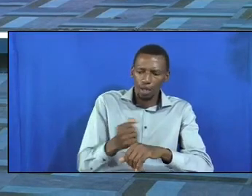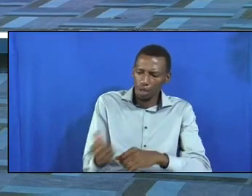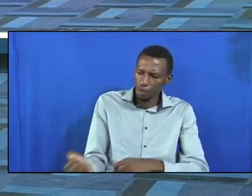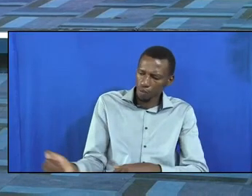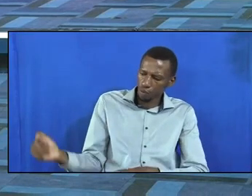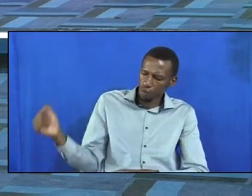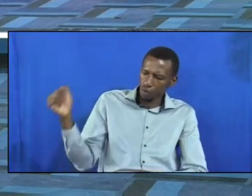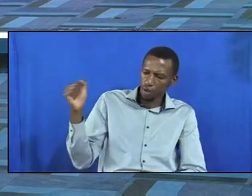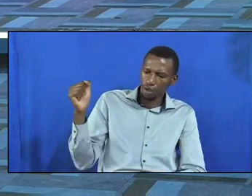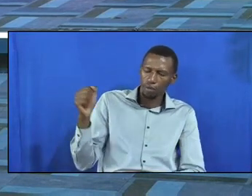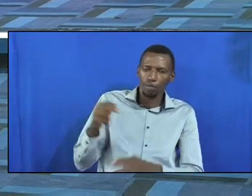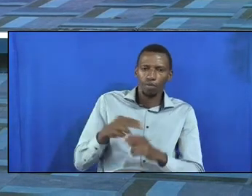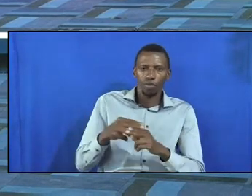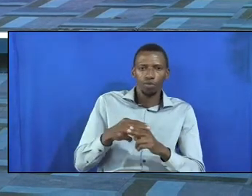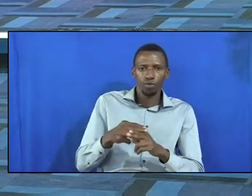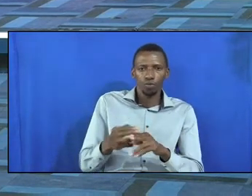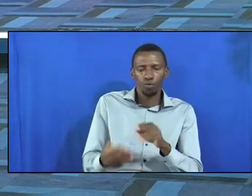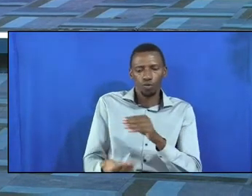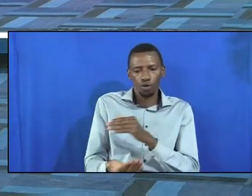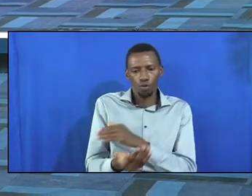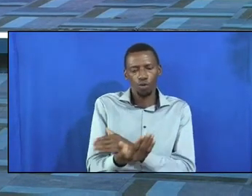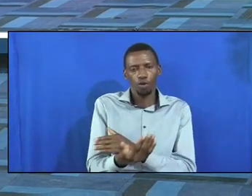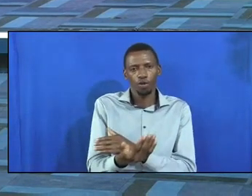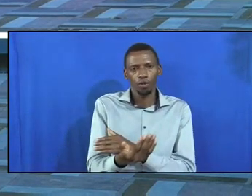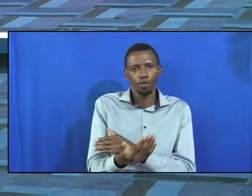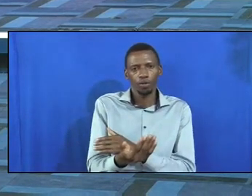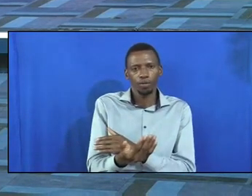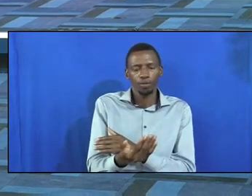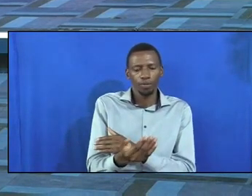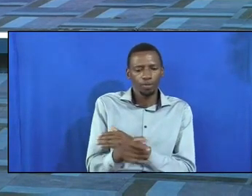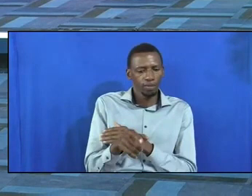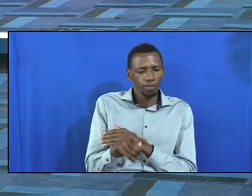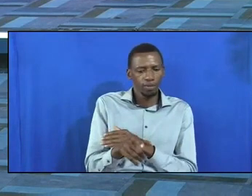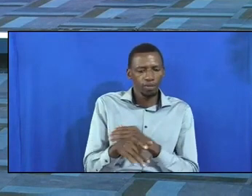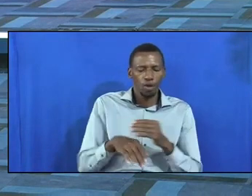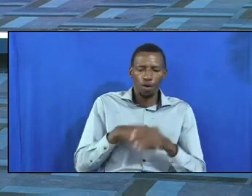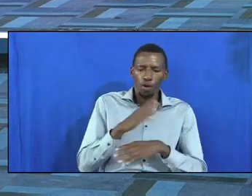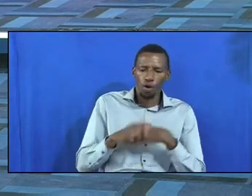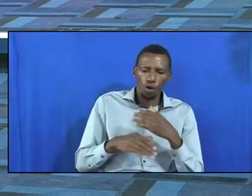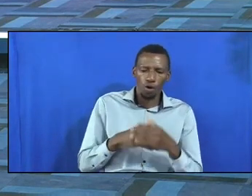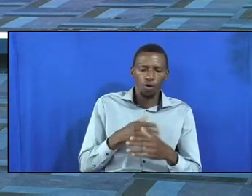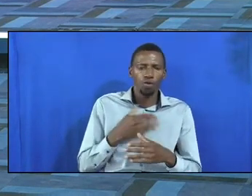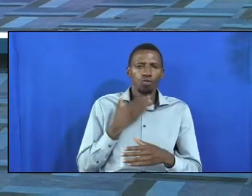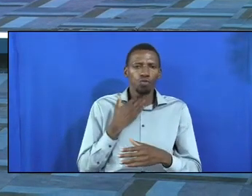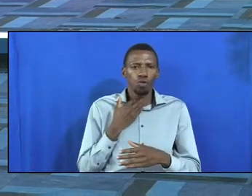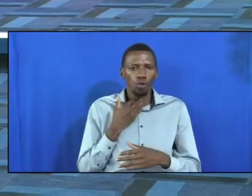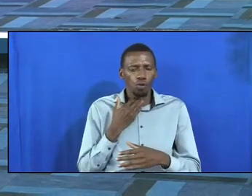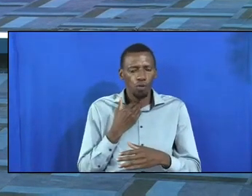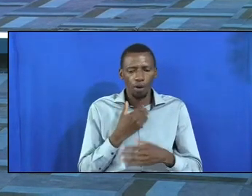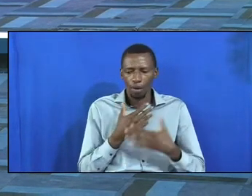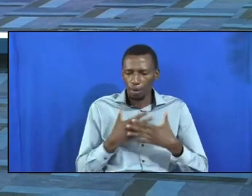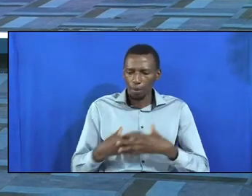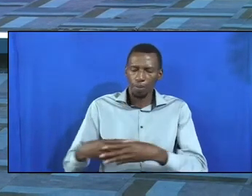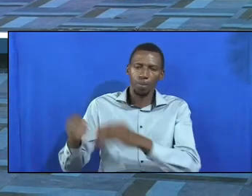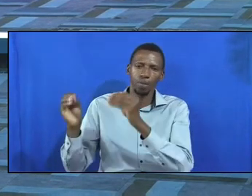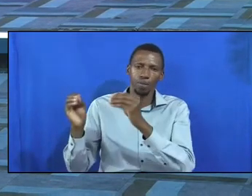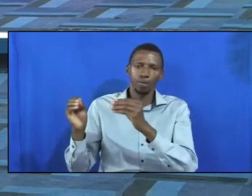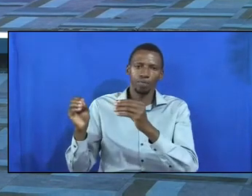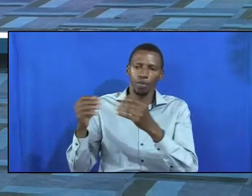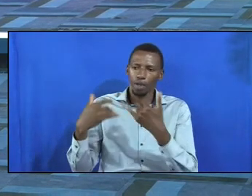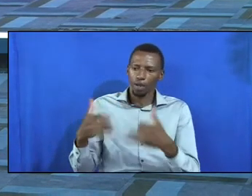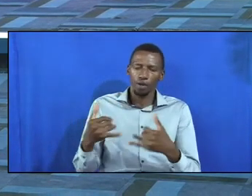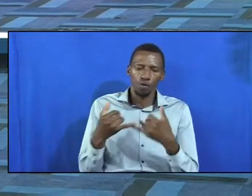dawn. And by that time, all the desires of drinking had gone, and she was now delivered from that